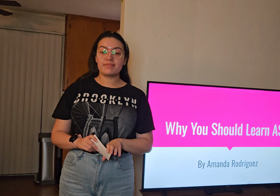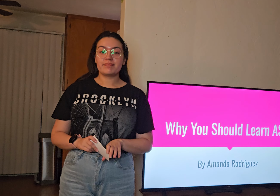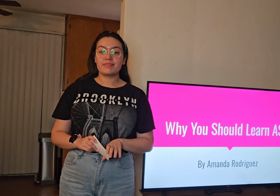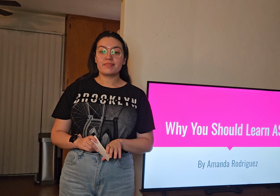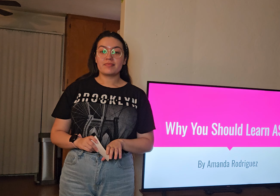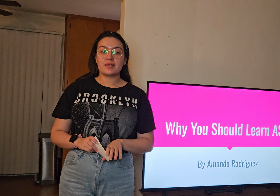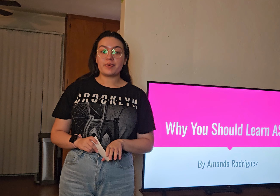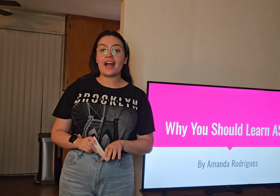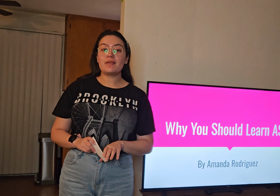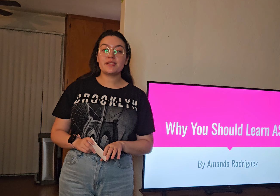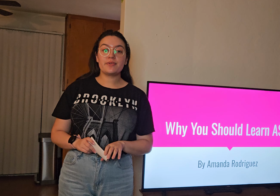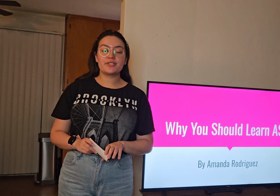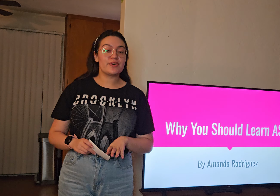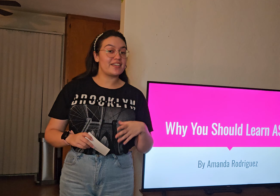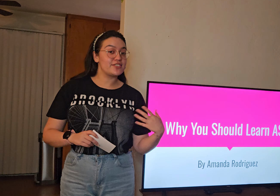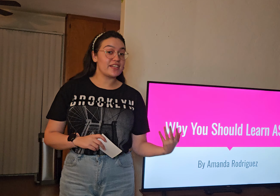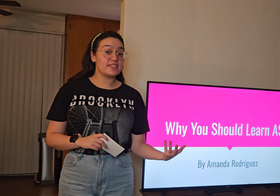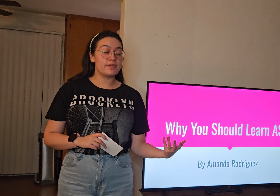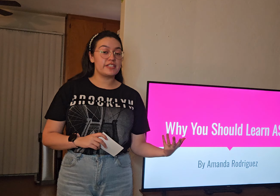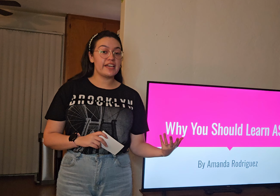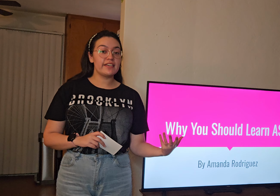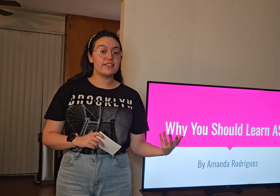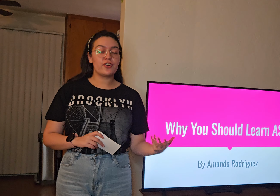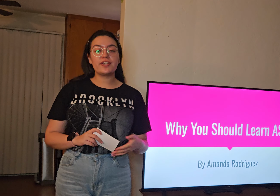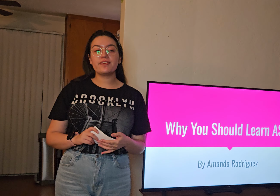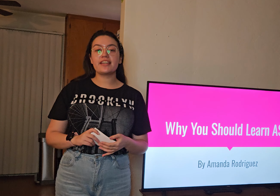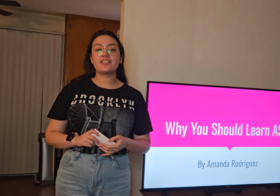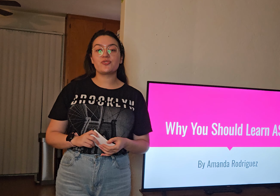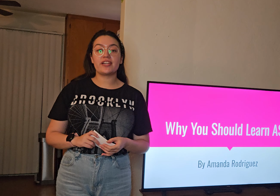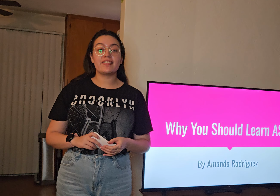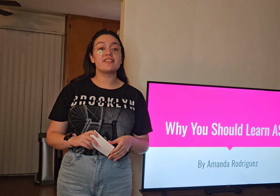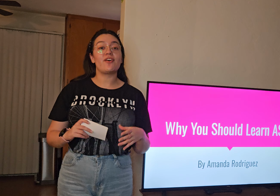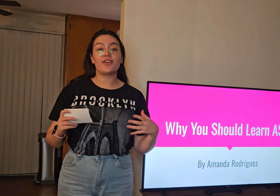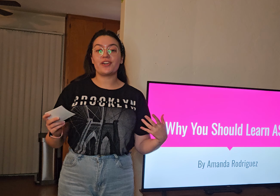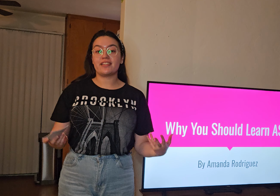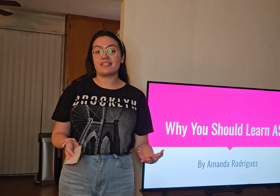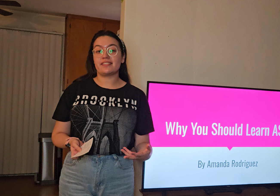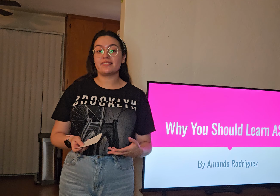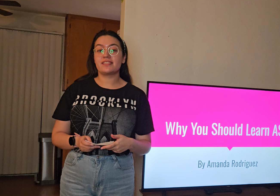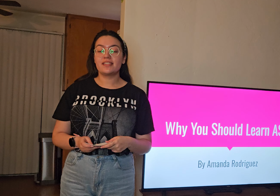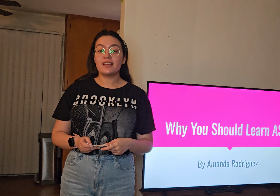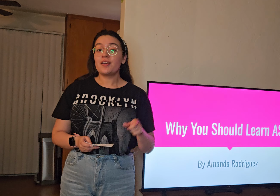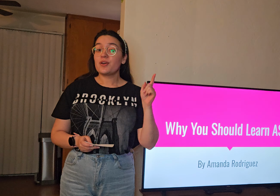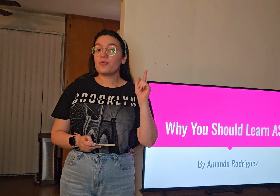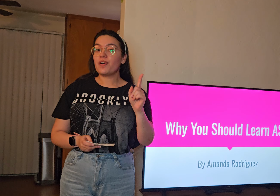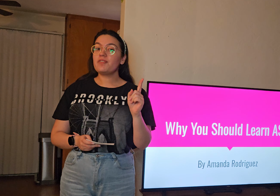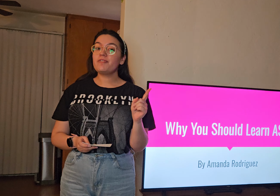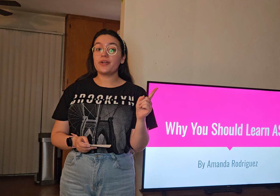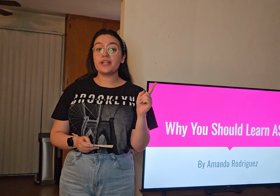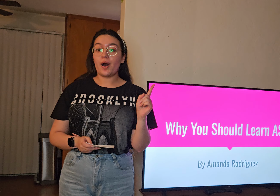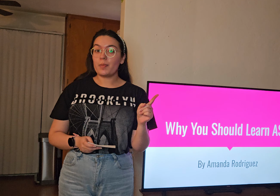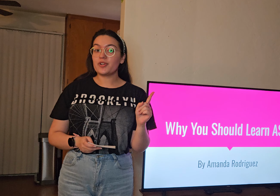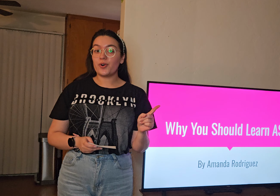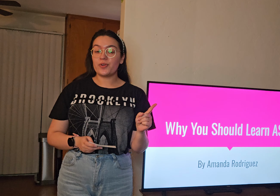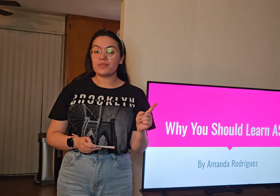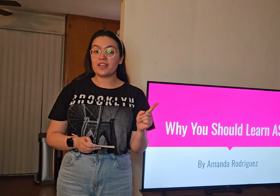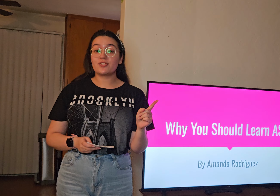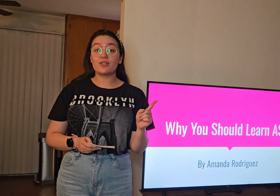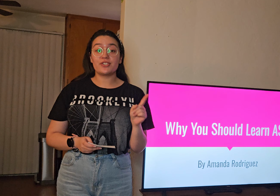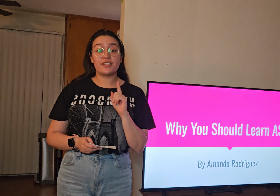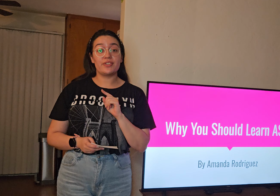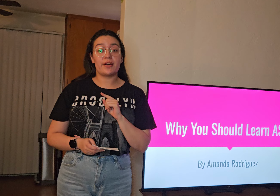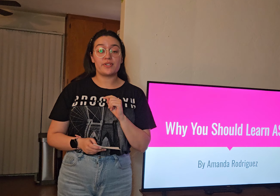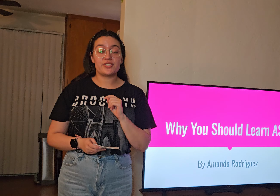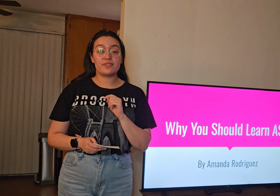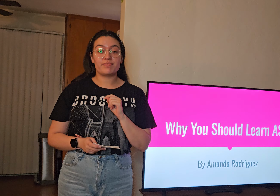resolutions? Perhaps they were to exercise every day or even get straight A's in all your classes. One very common goal is